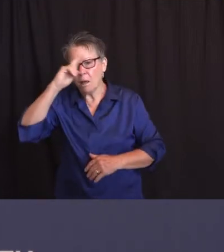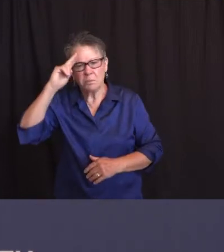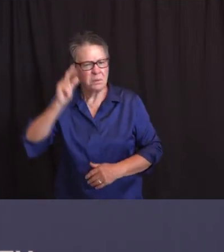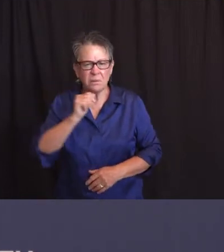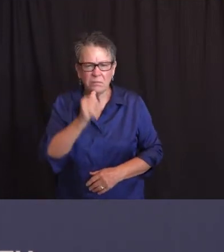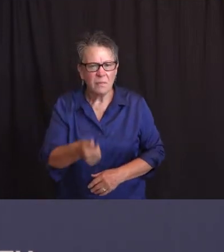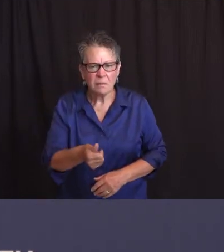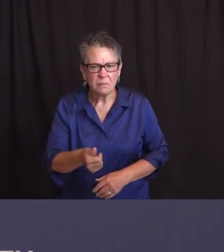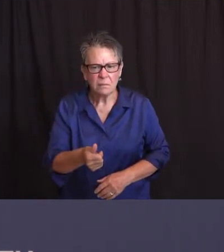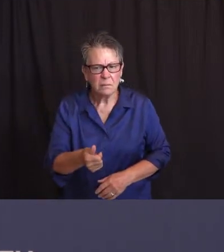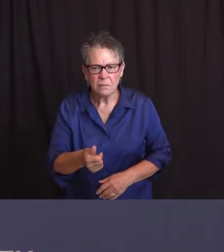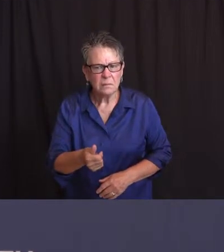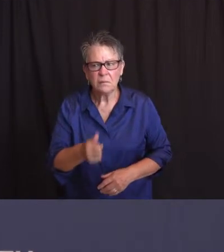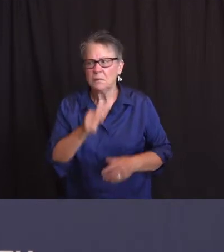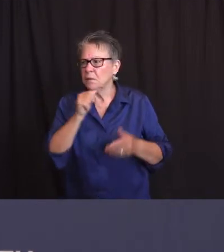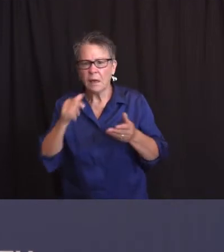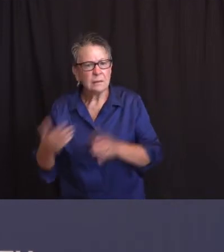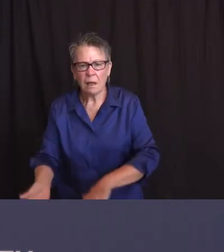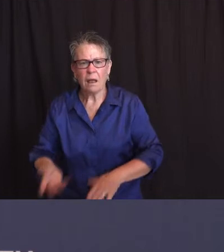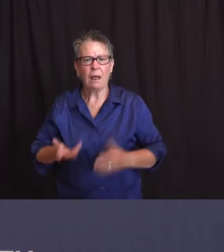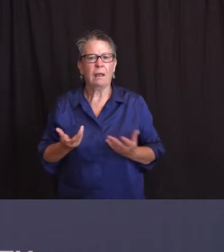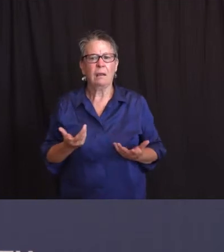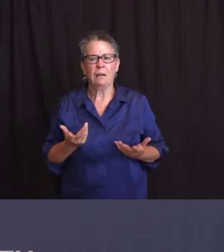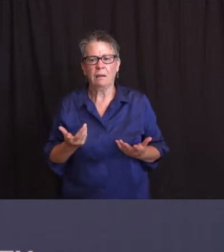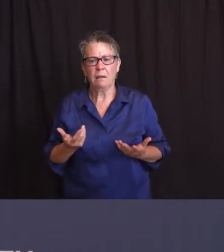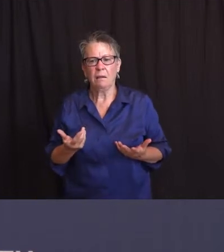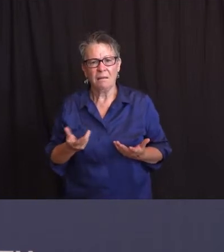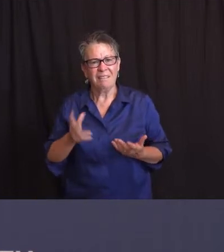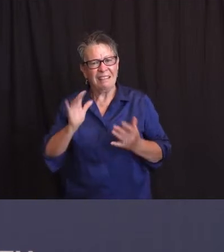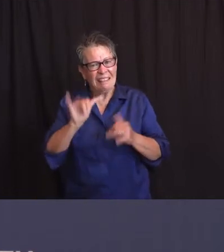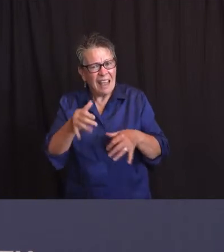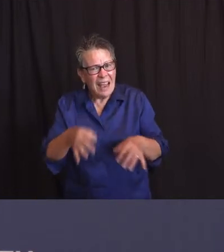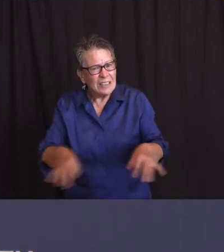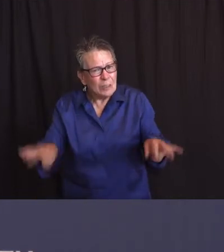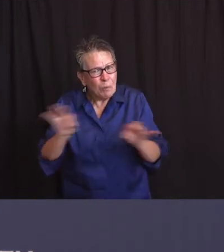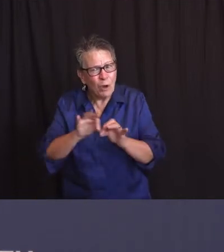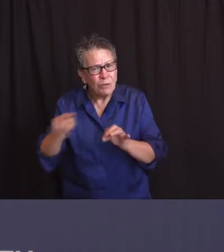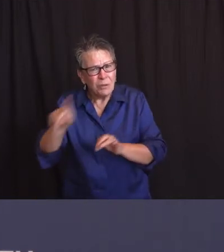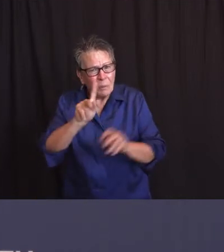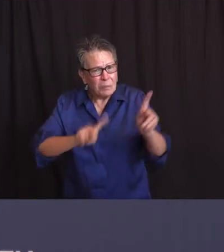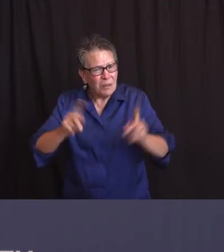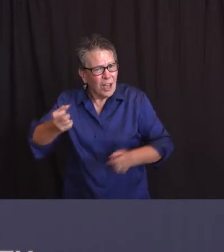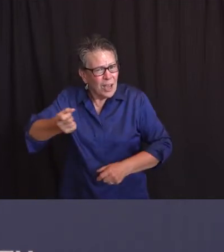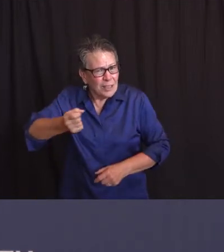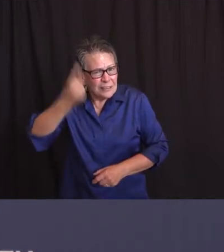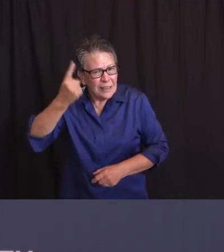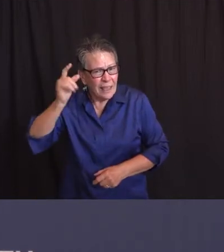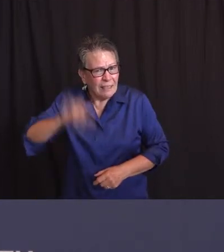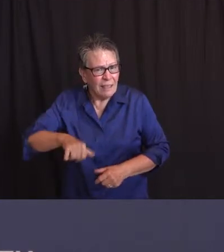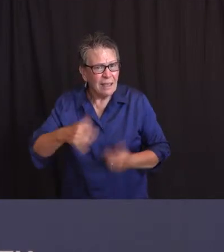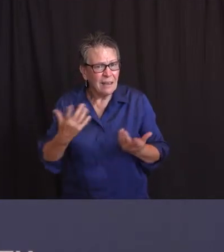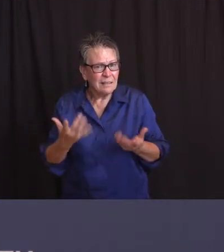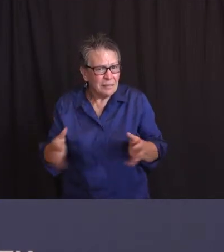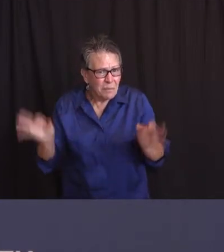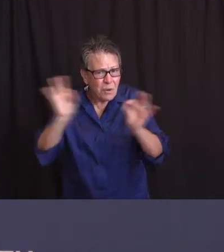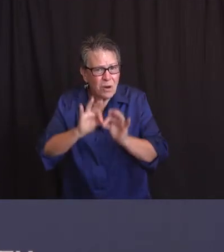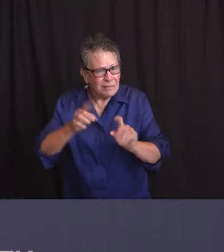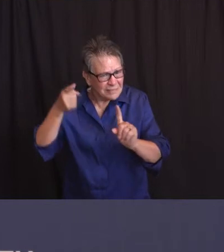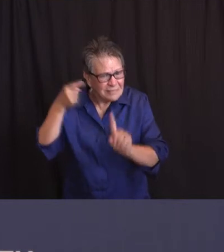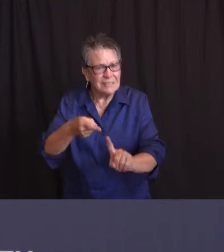with here. And as it relates to other efforts, we continue. Door knocking, we're in 33